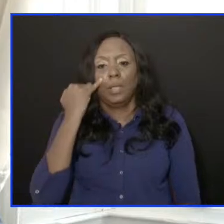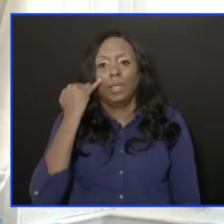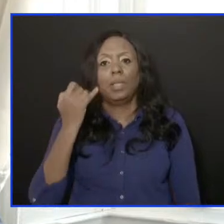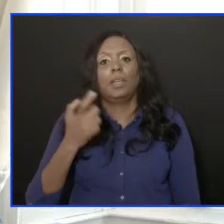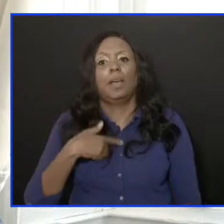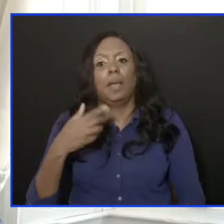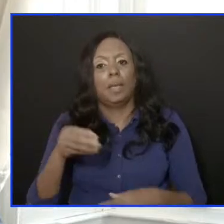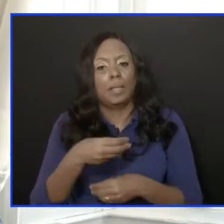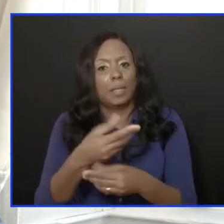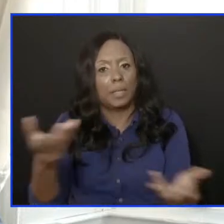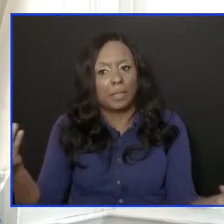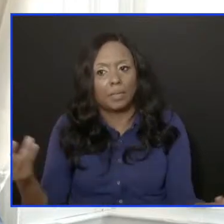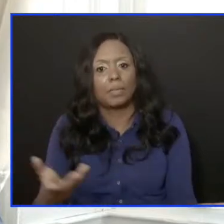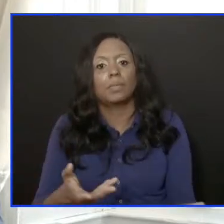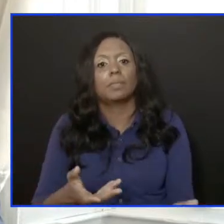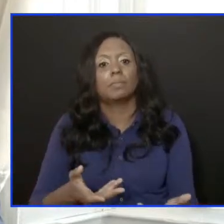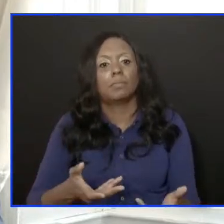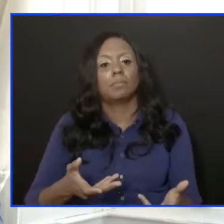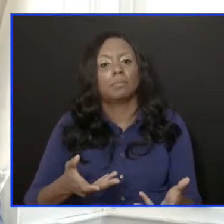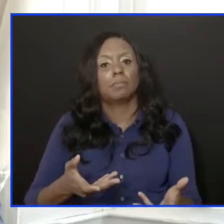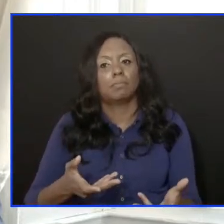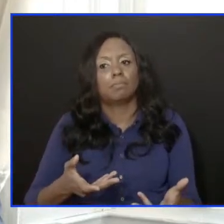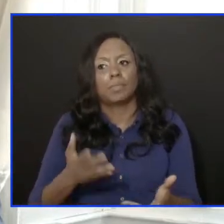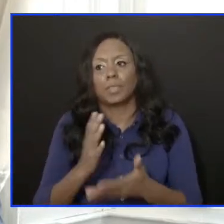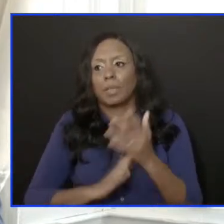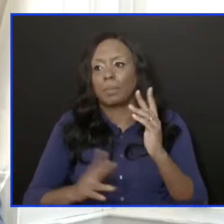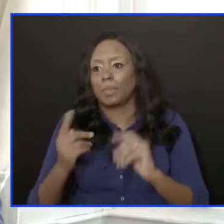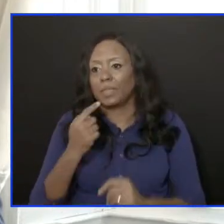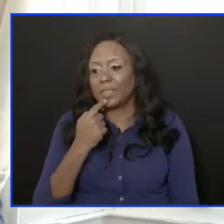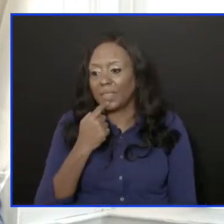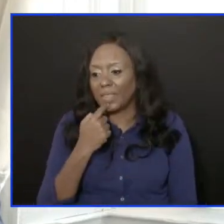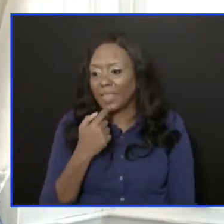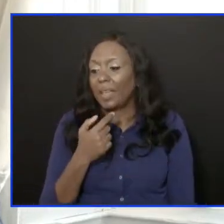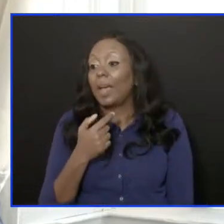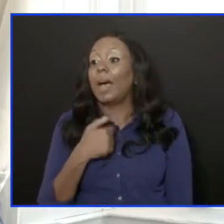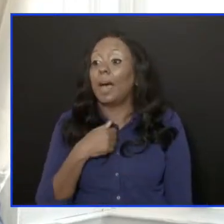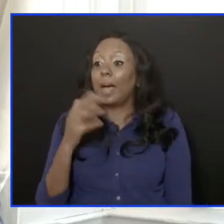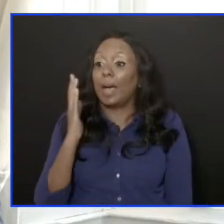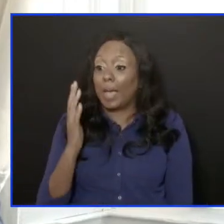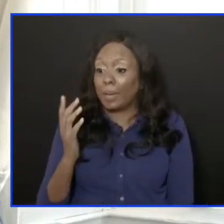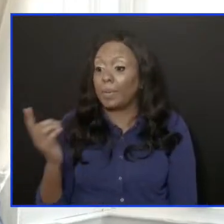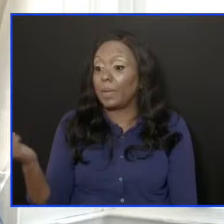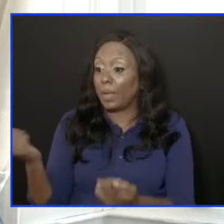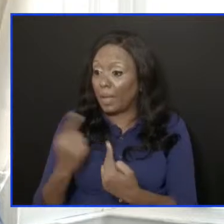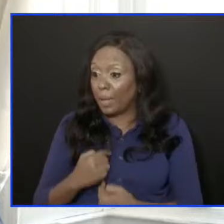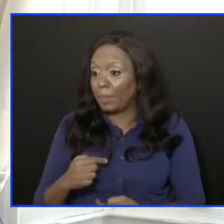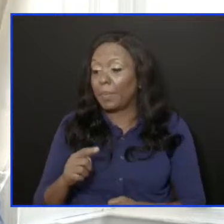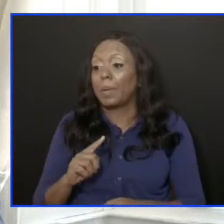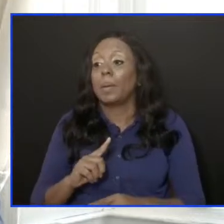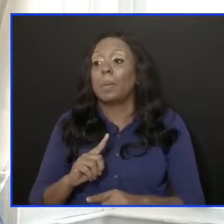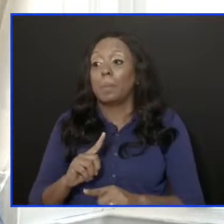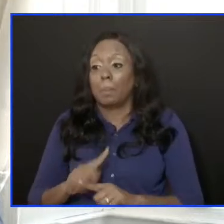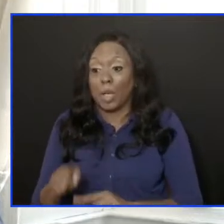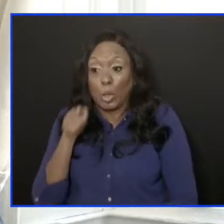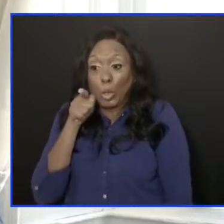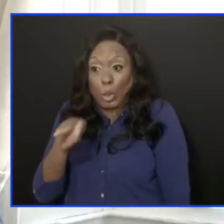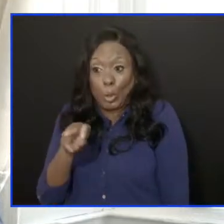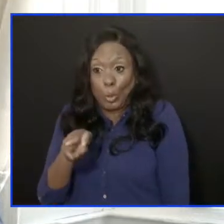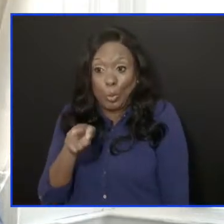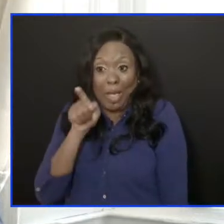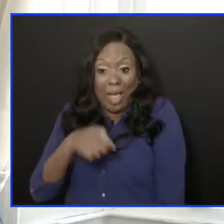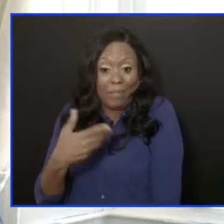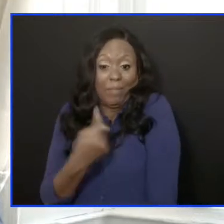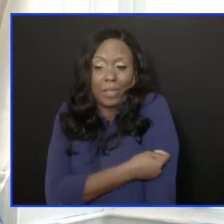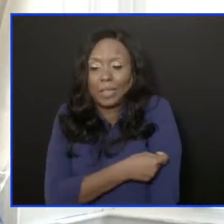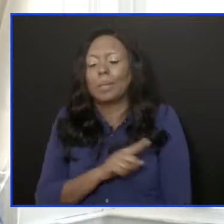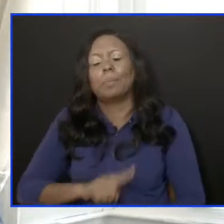several of these facilities, they'll tell you that. In fact, some of them will say, I'm coming back just for you to give me the vaccine. I said, well, I'm a busy man. I may not be able to do that,